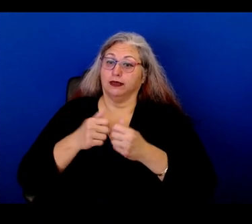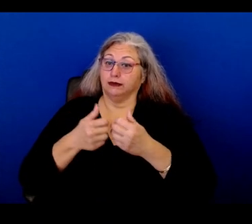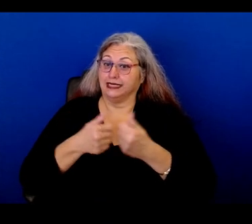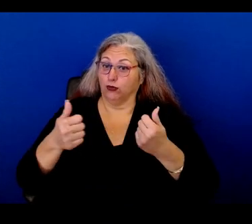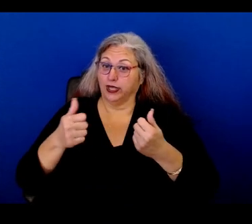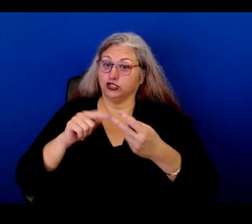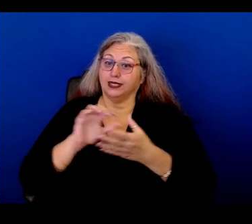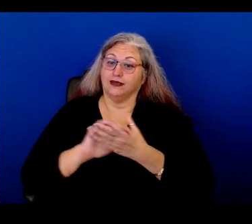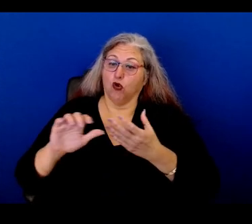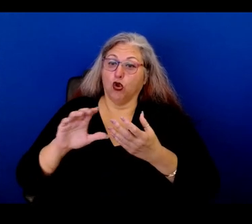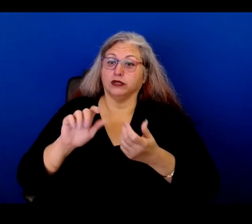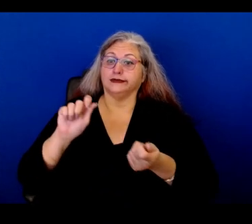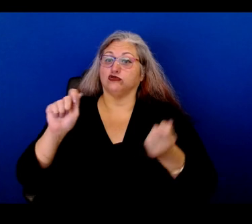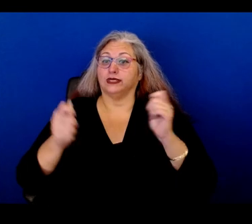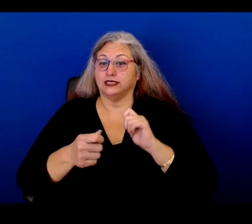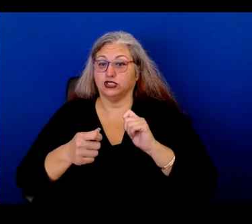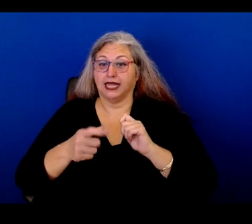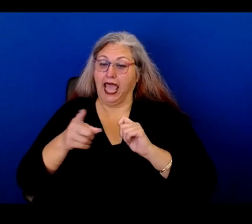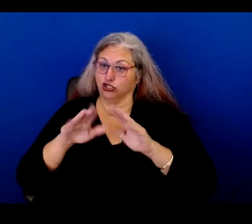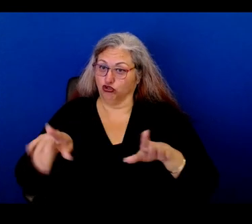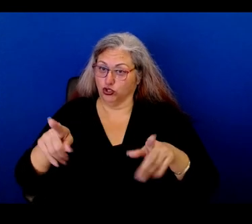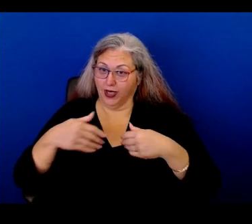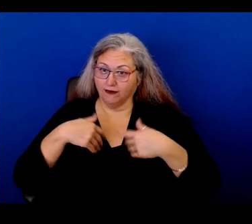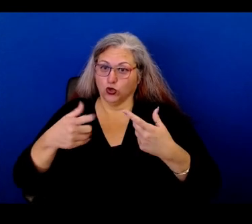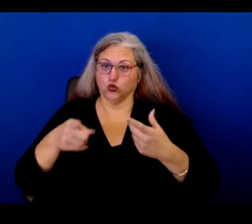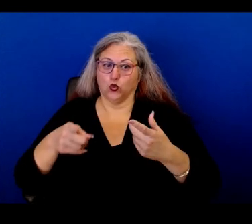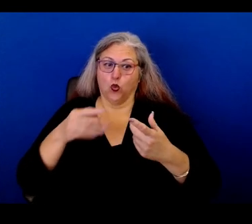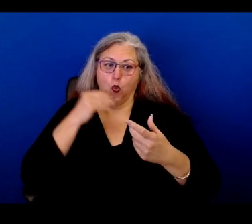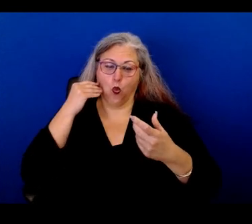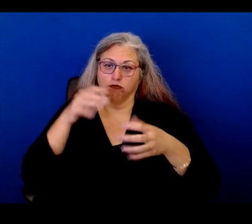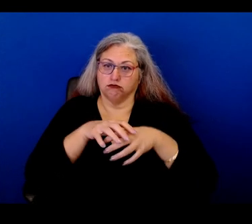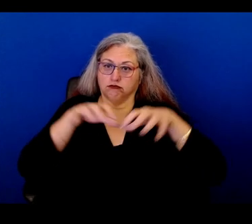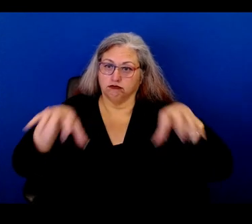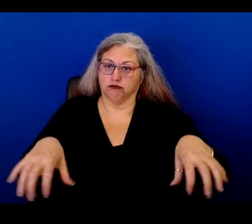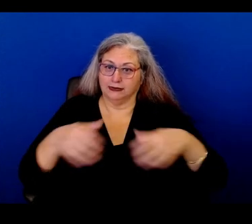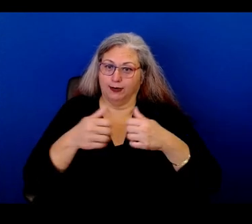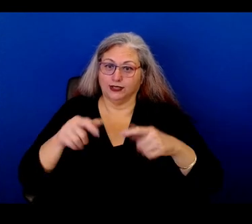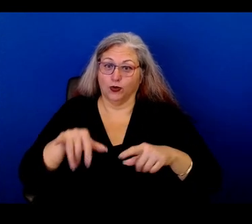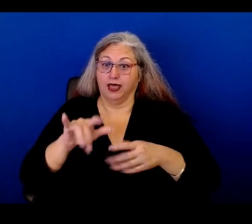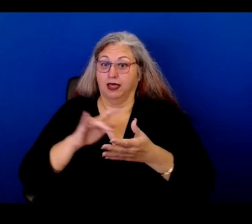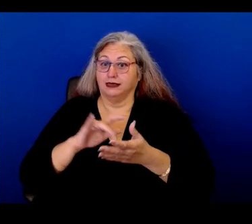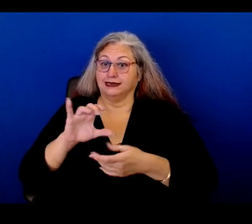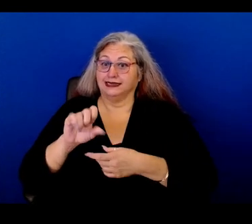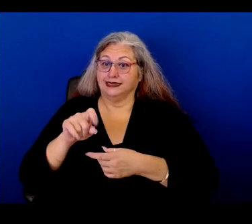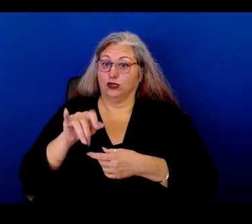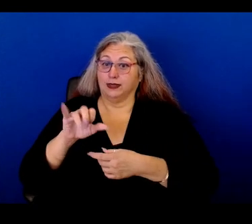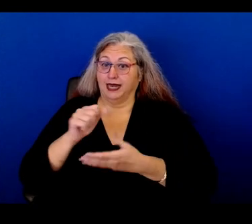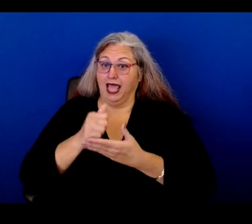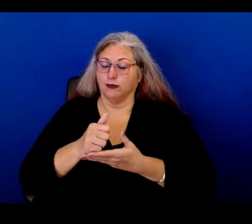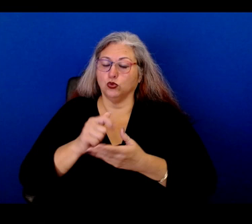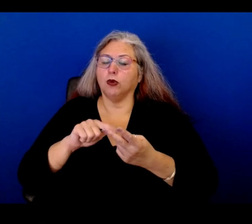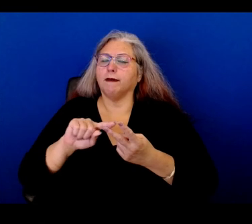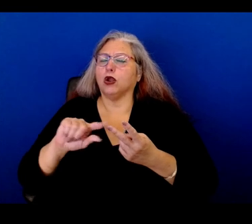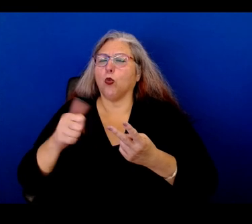the divorce, the transition, and you have children, right? So you separated household. Psilocybin helped you with that. What else helped